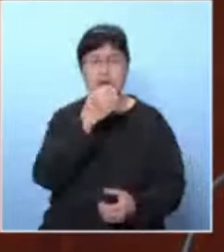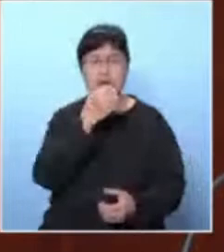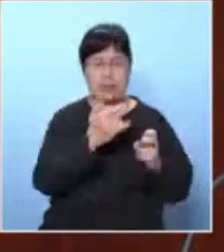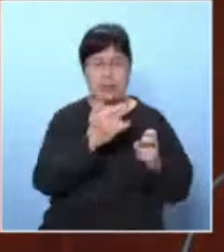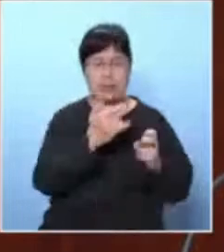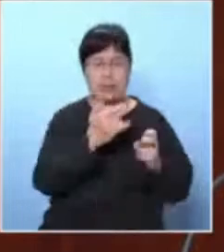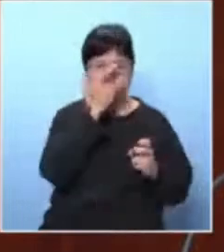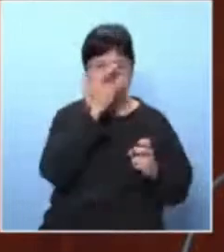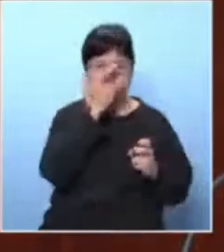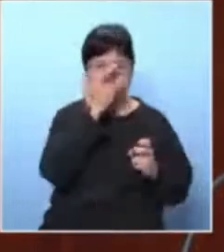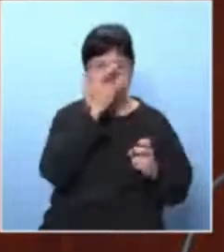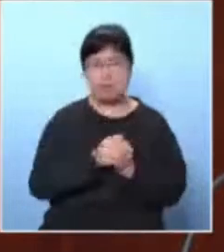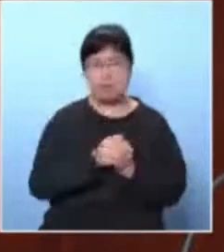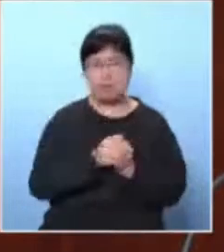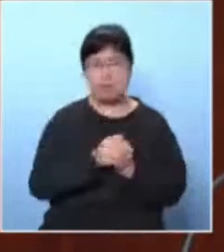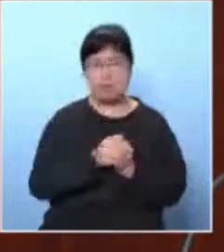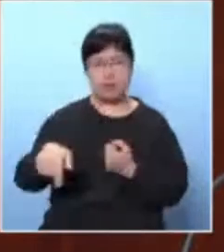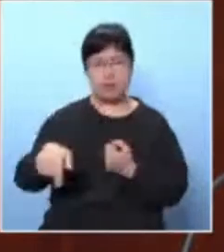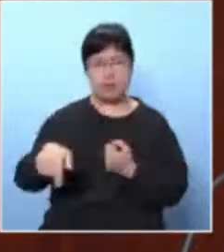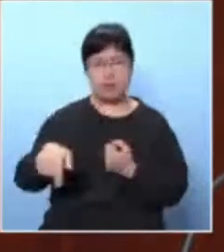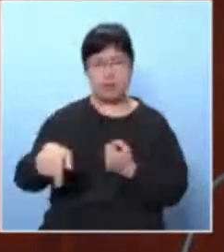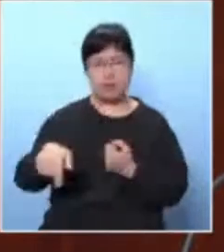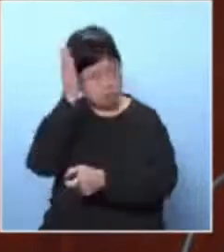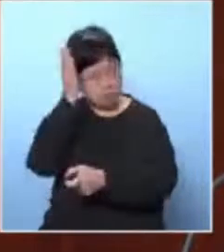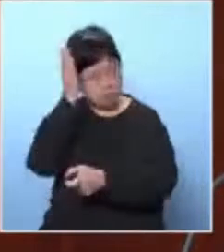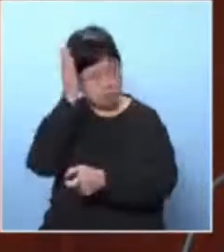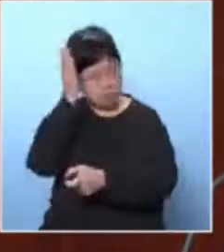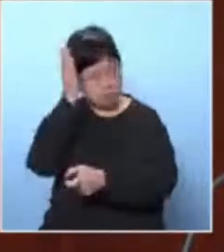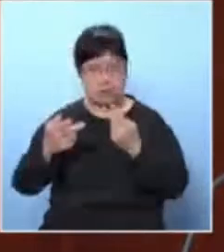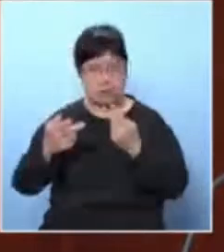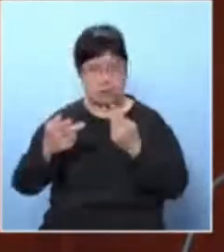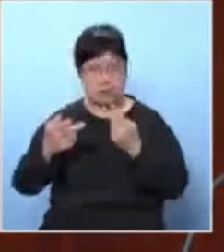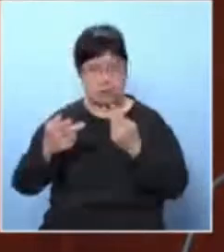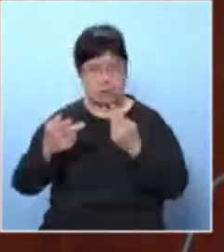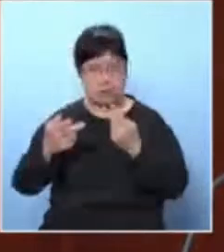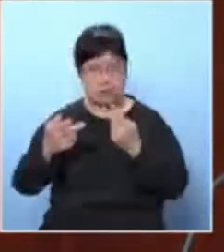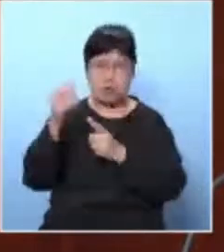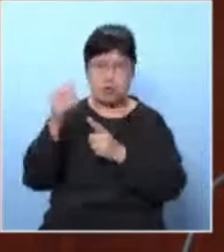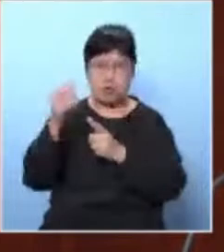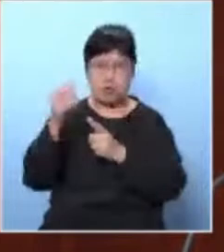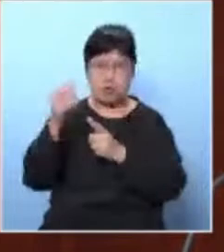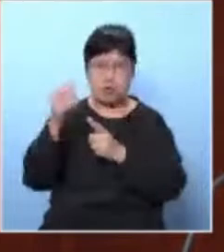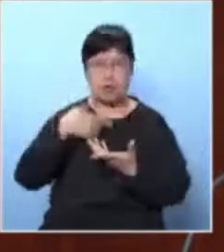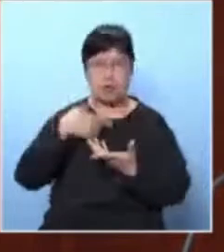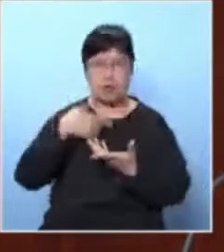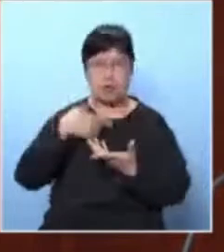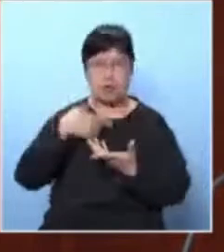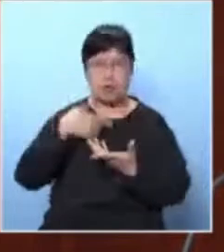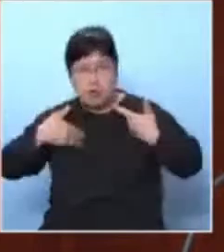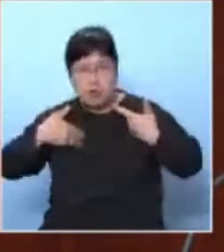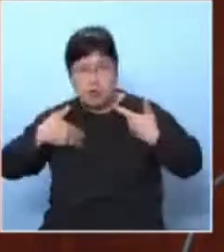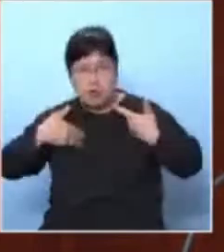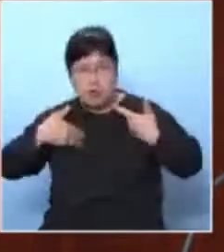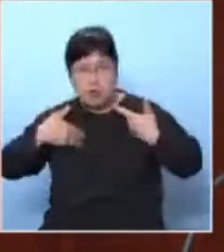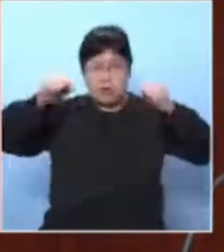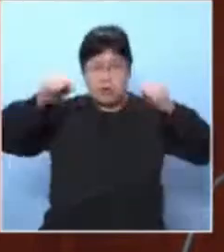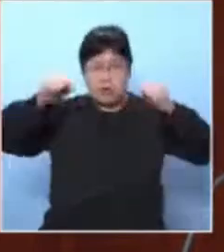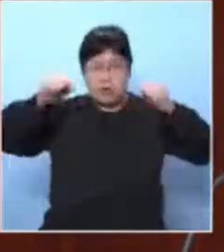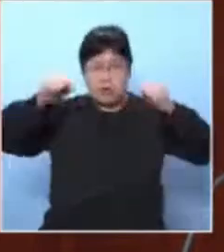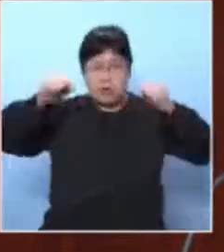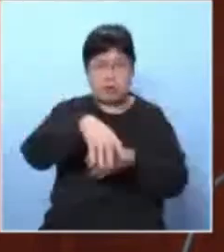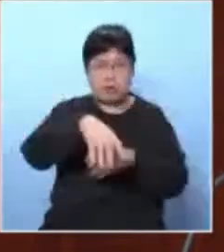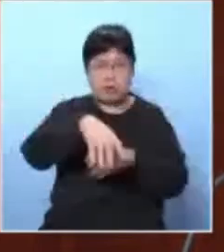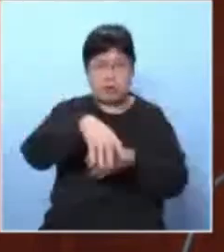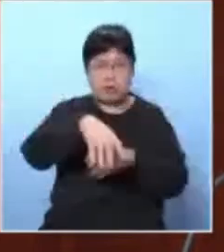and commercial developments, including facilities focused on tourism, culture, and recreation, sports, and the community in